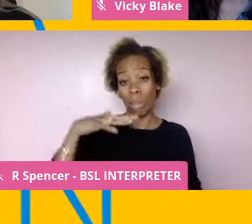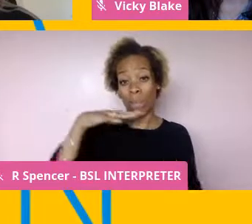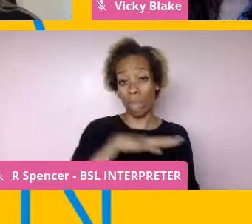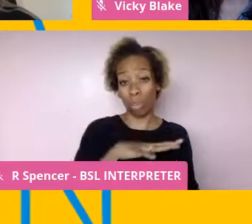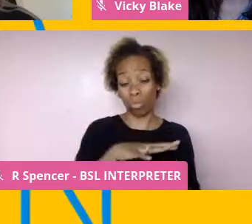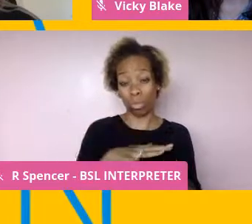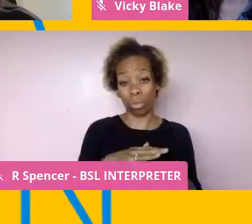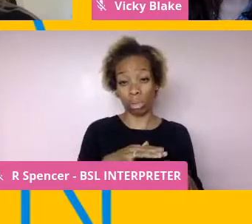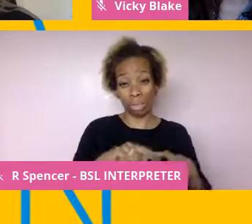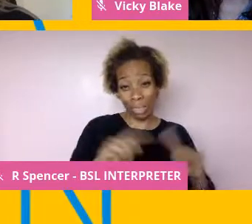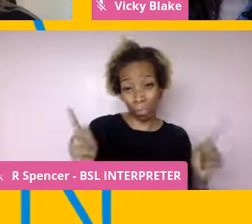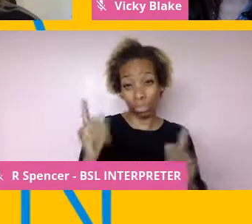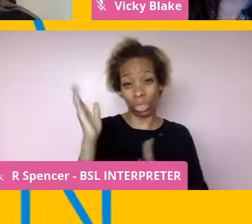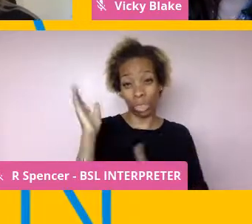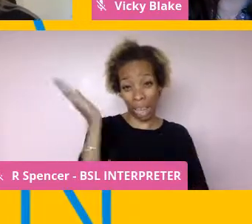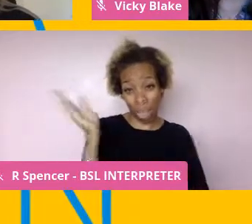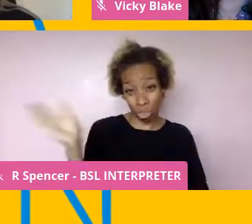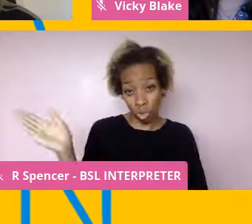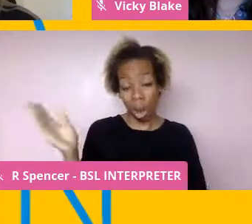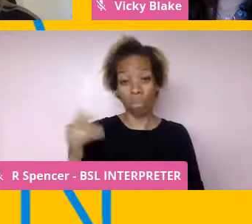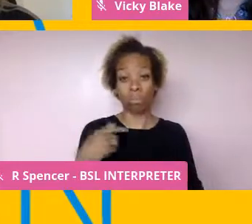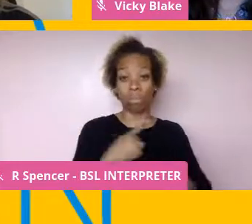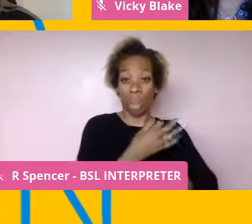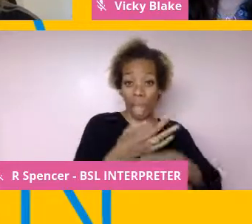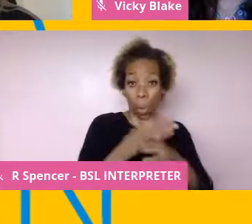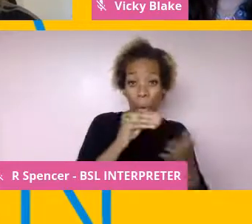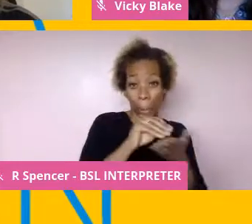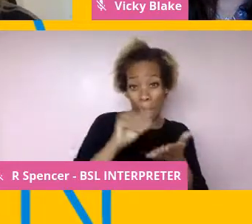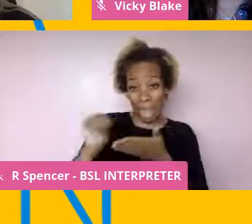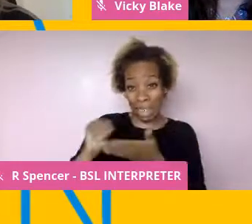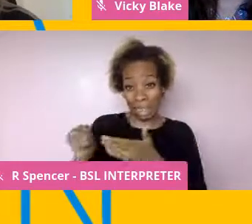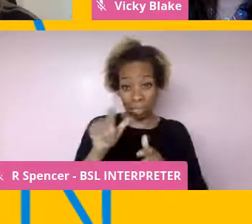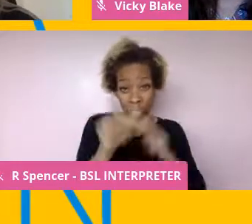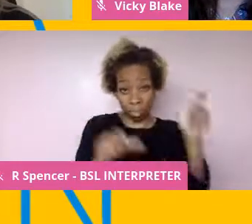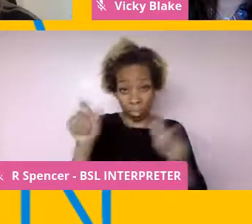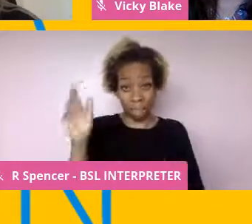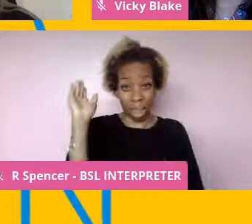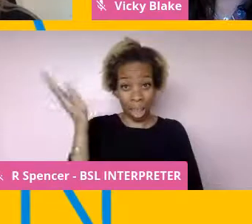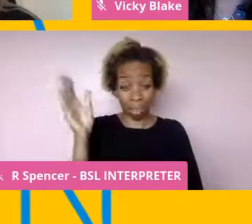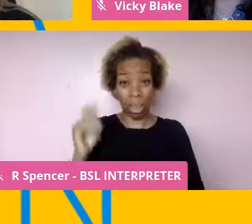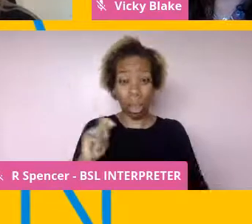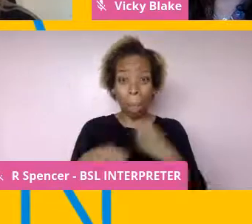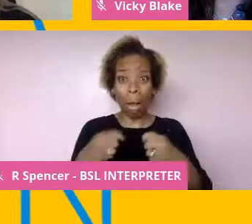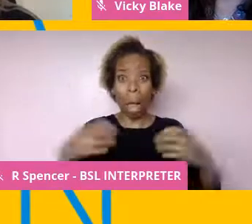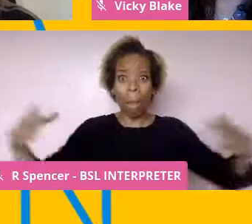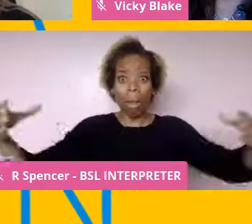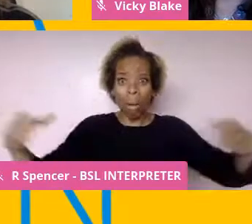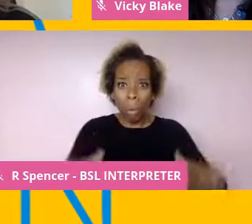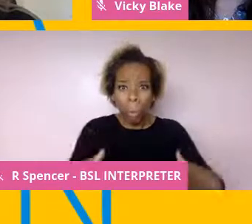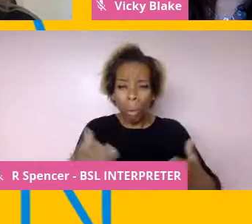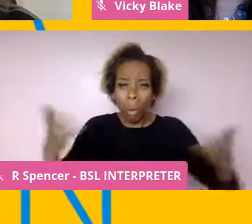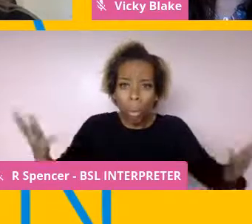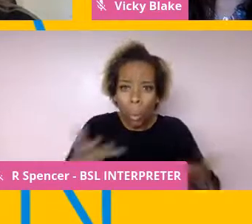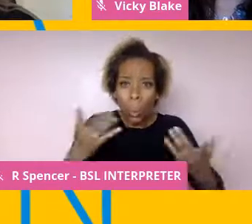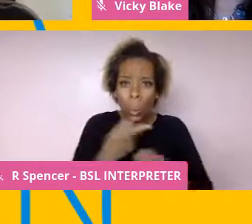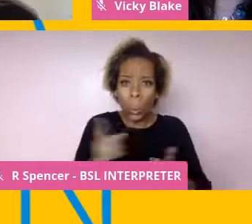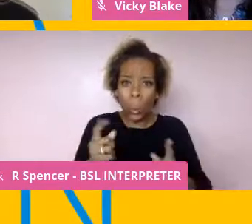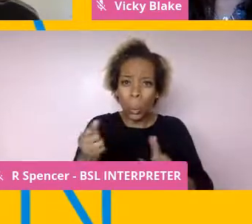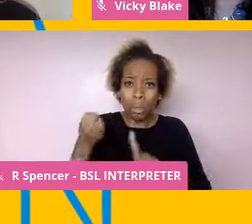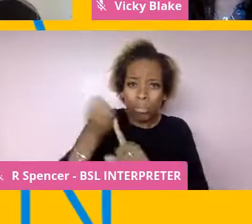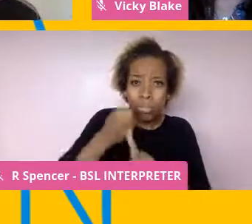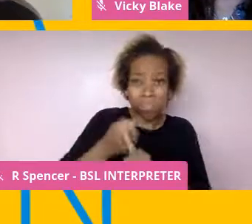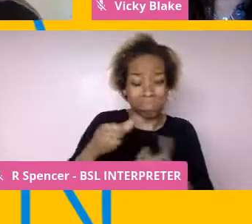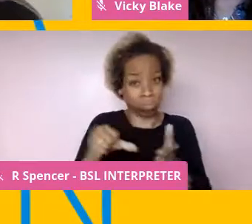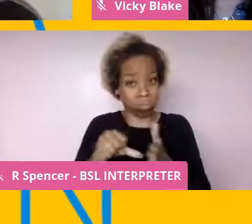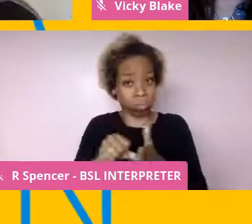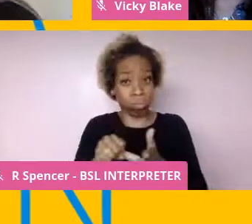workers at hourly paid lecturers at UAL, which also makes mobilising very difficult. But the very fact that we're so reliant that so much